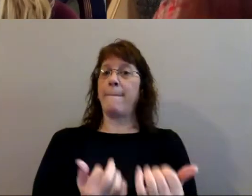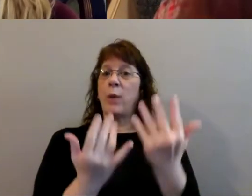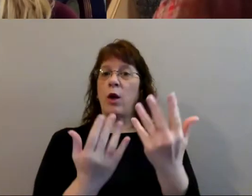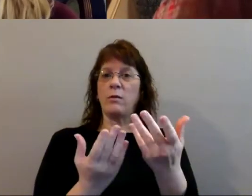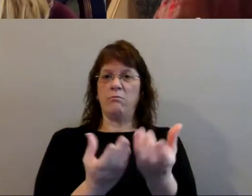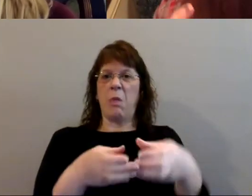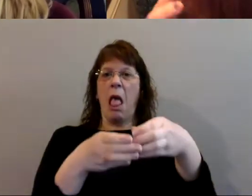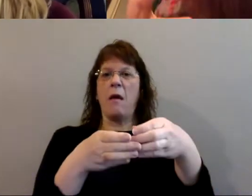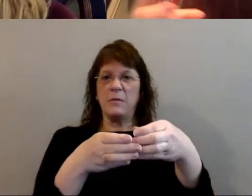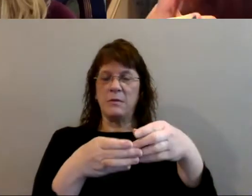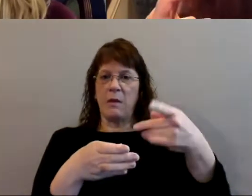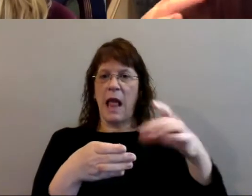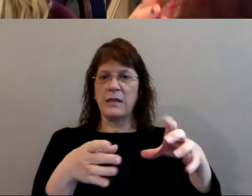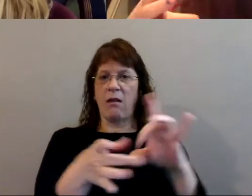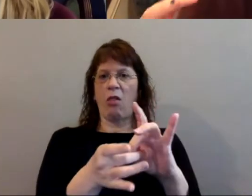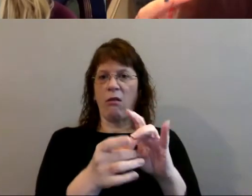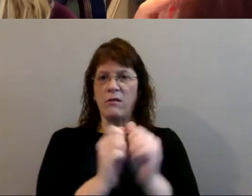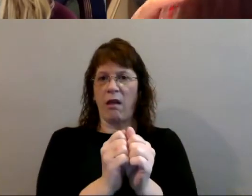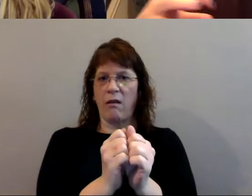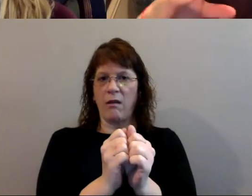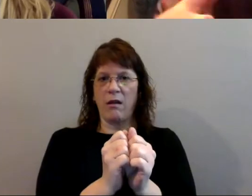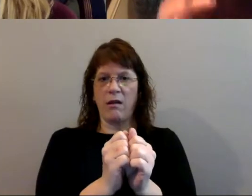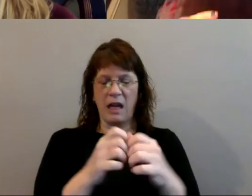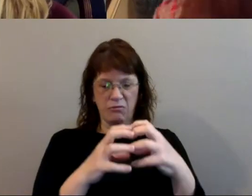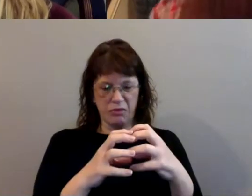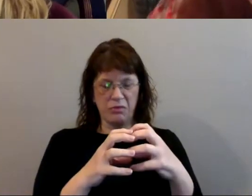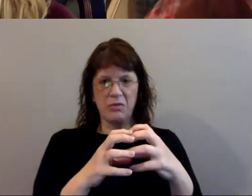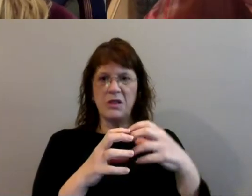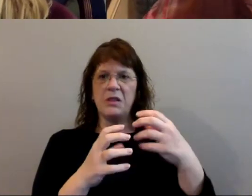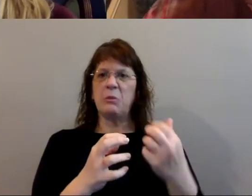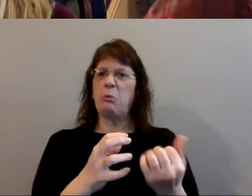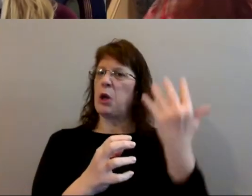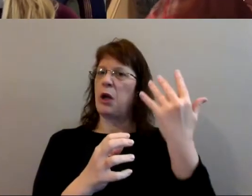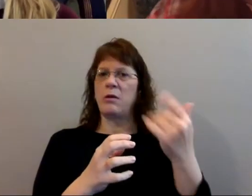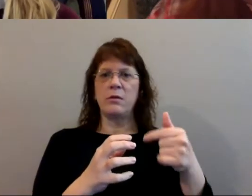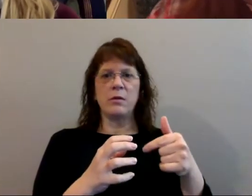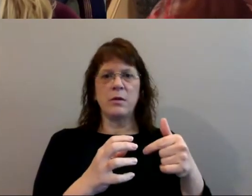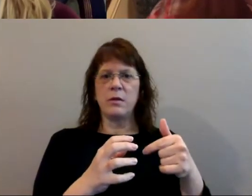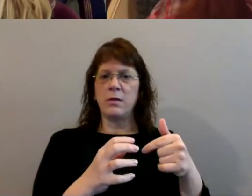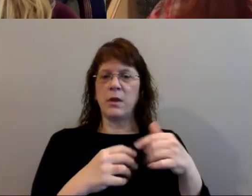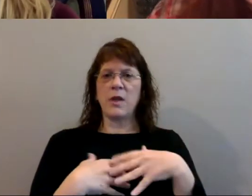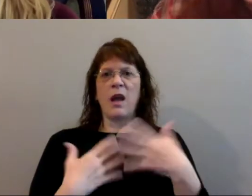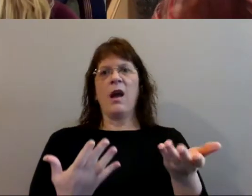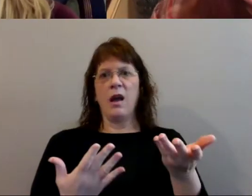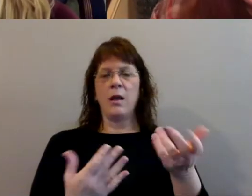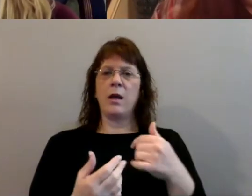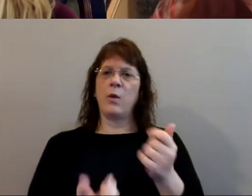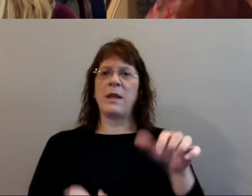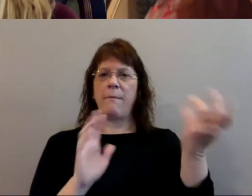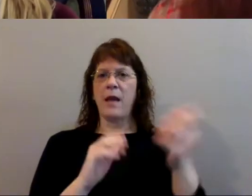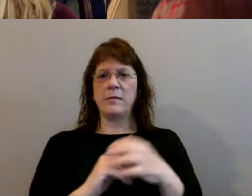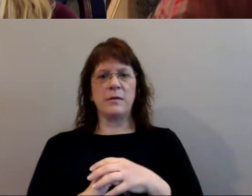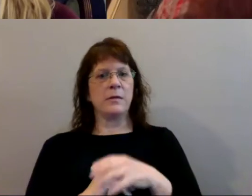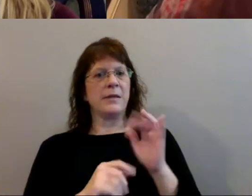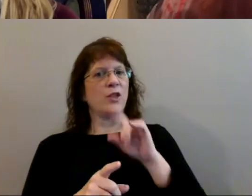all together, Yeah. like chunky, burnt, it was It was a mess. Yeah, that's why it really needs